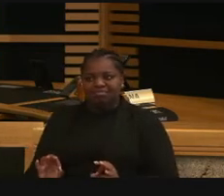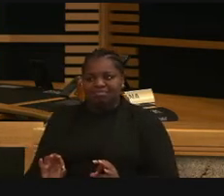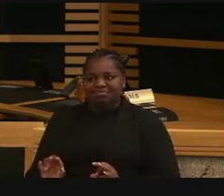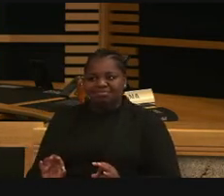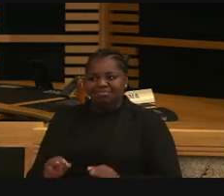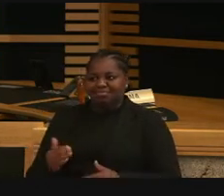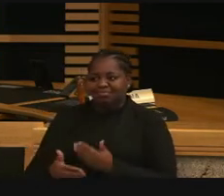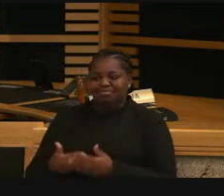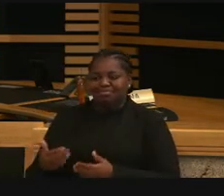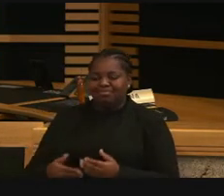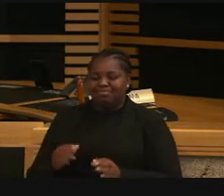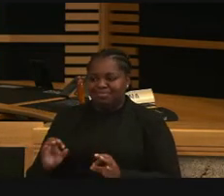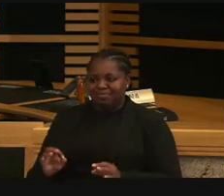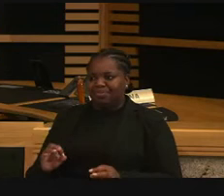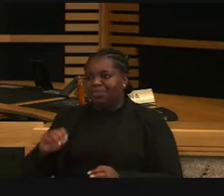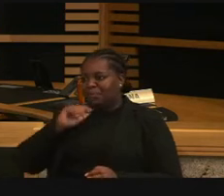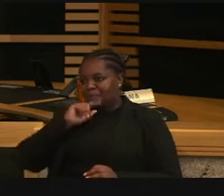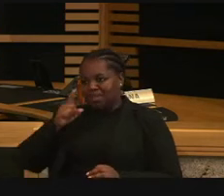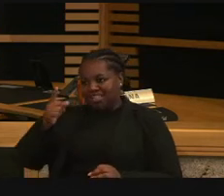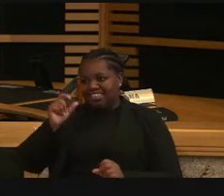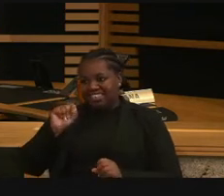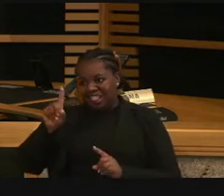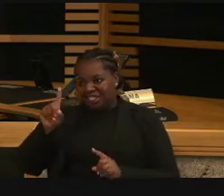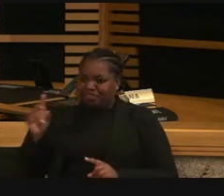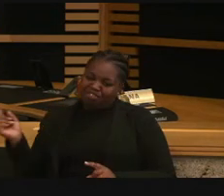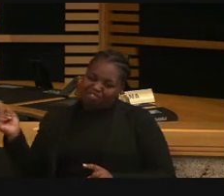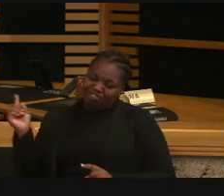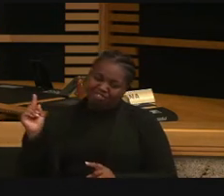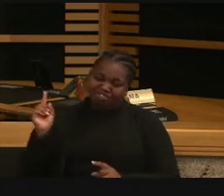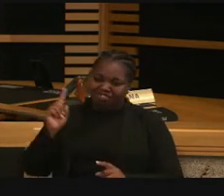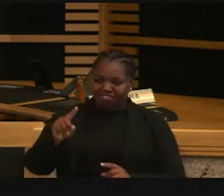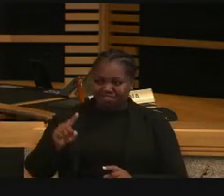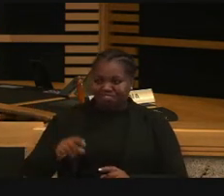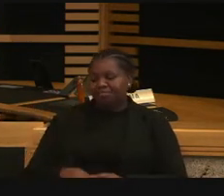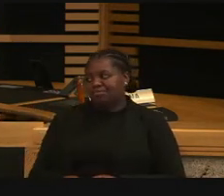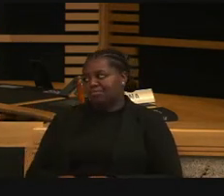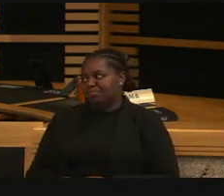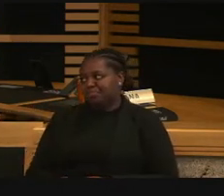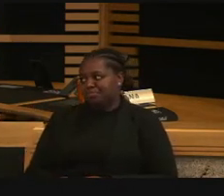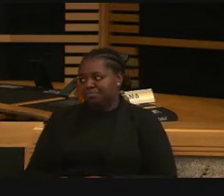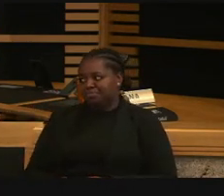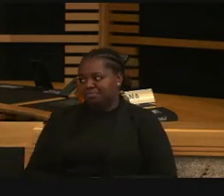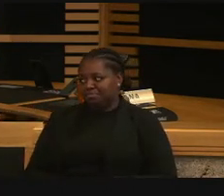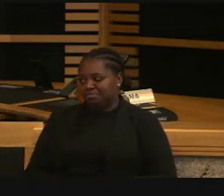isemcimbini uye waya ngokwakhe ba sifuna ke